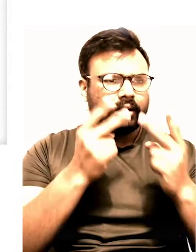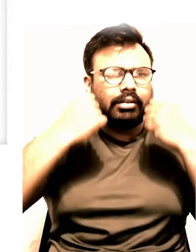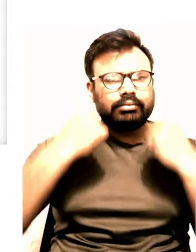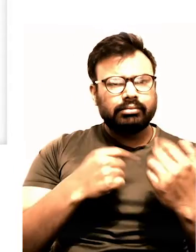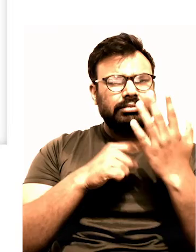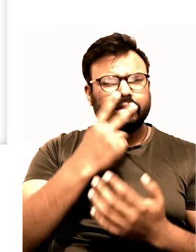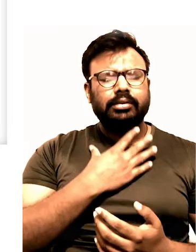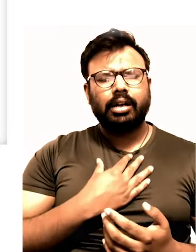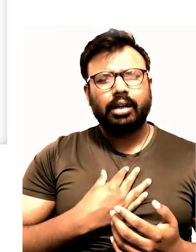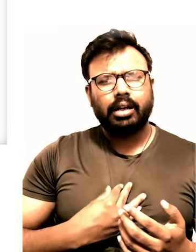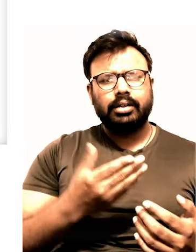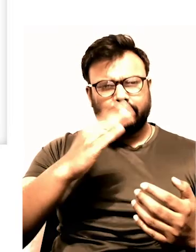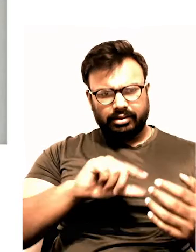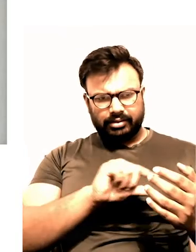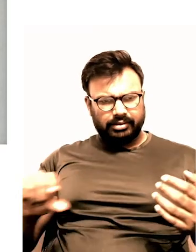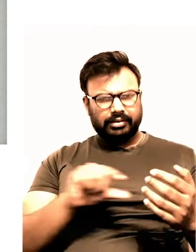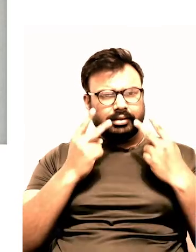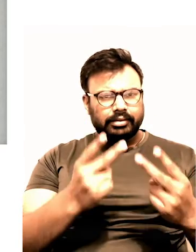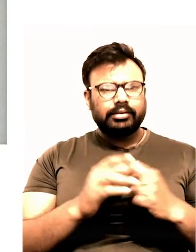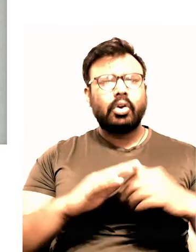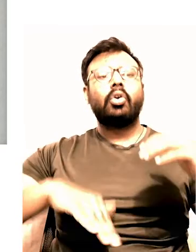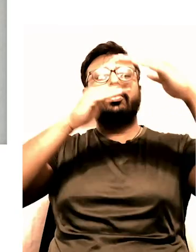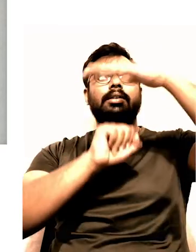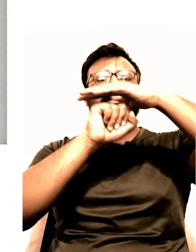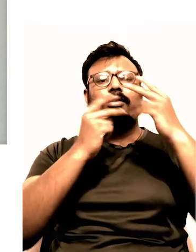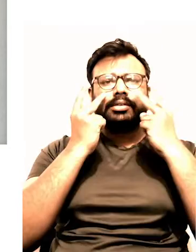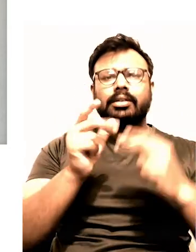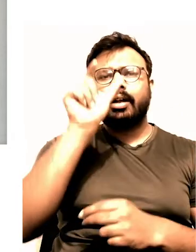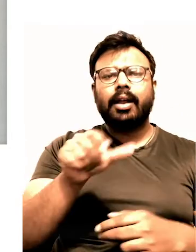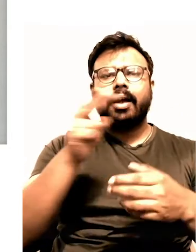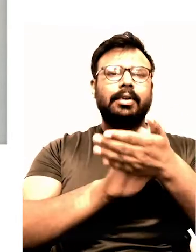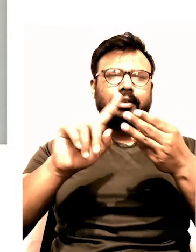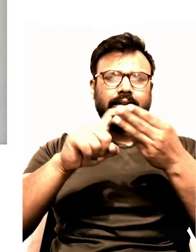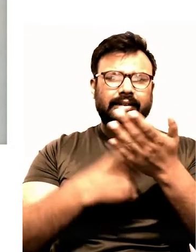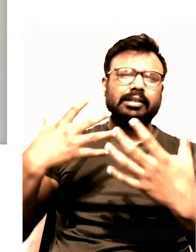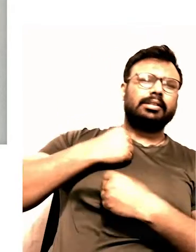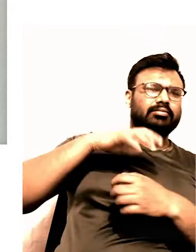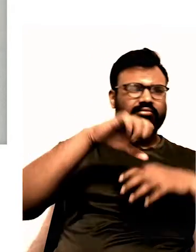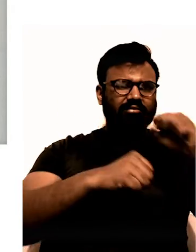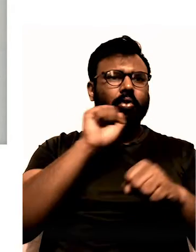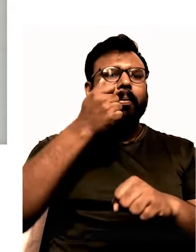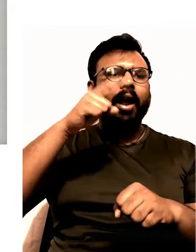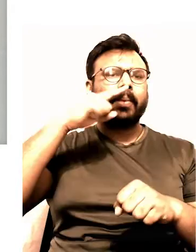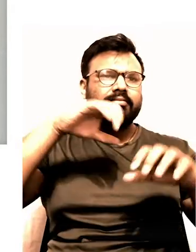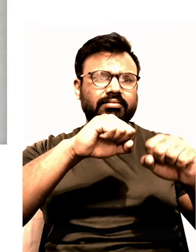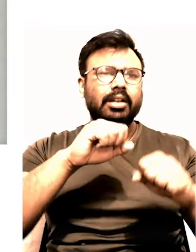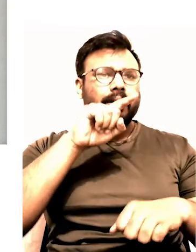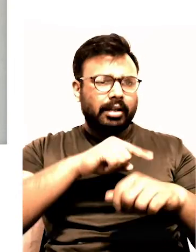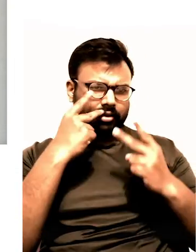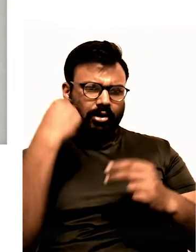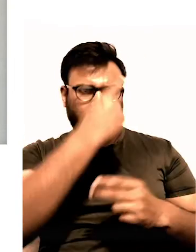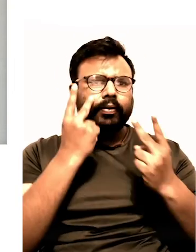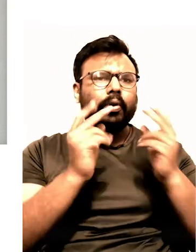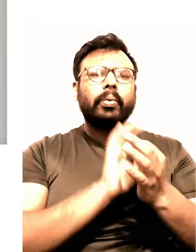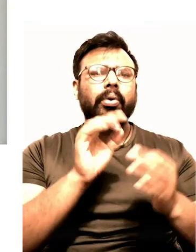Ranjha. In the next sequence, we see Heer's lifeless body on the ground, accompanied by a figure in black,